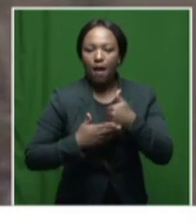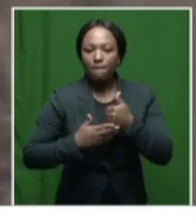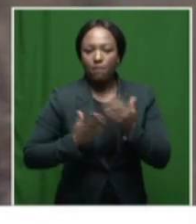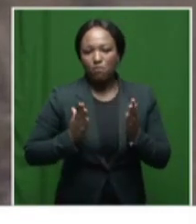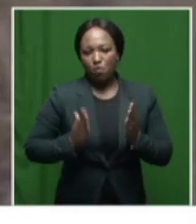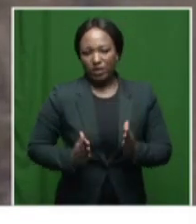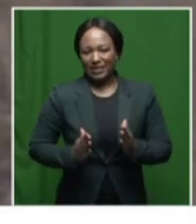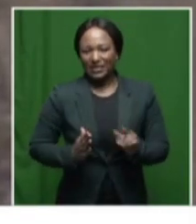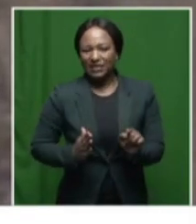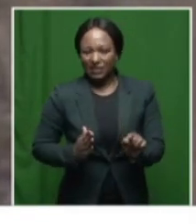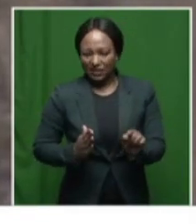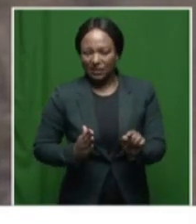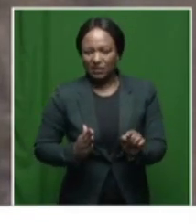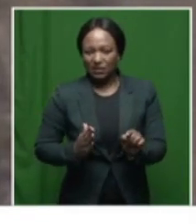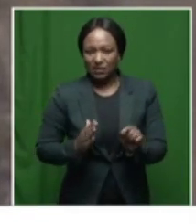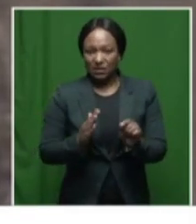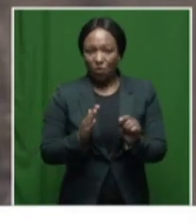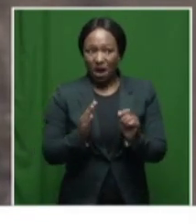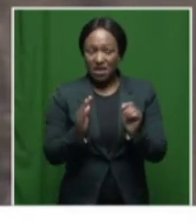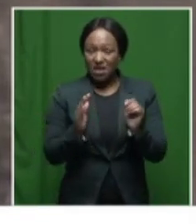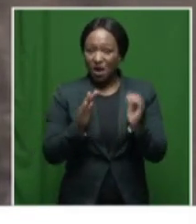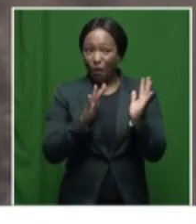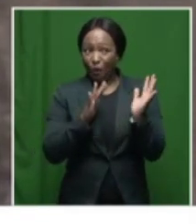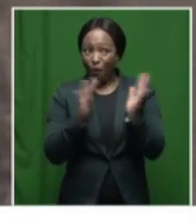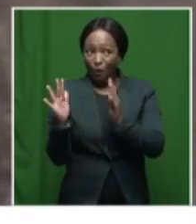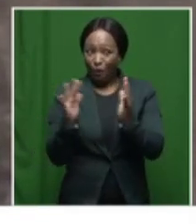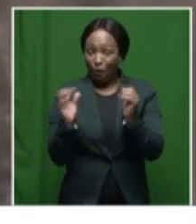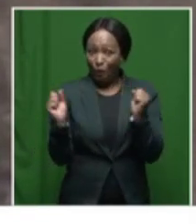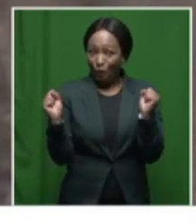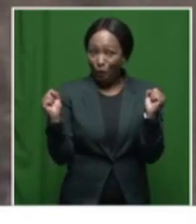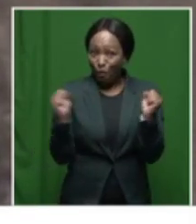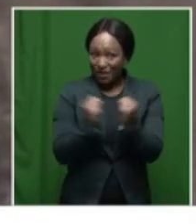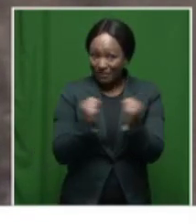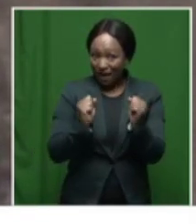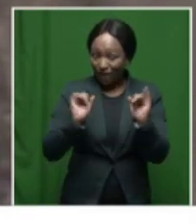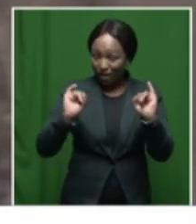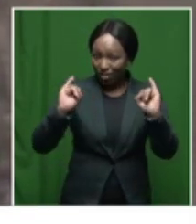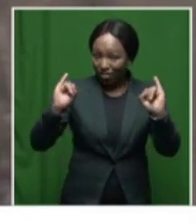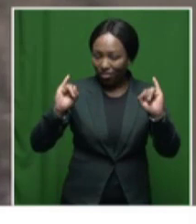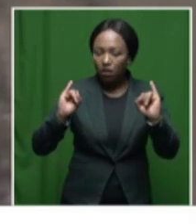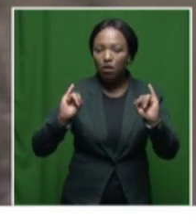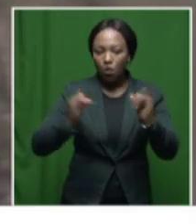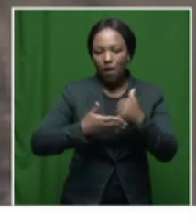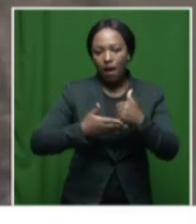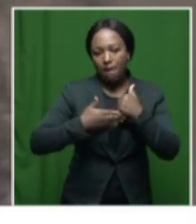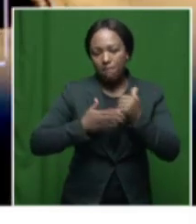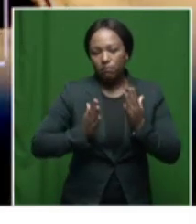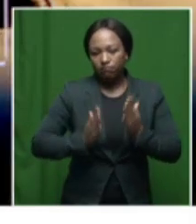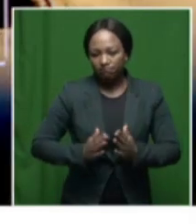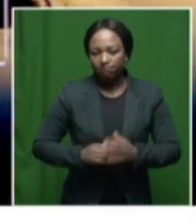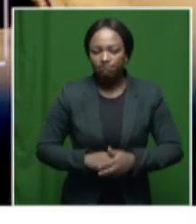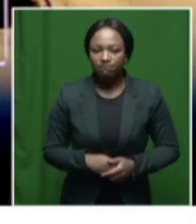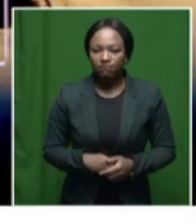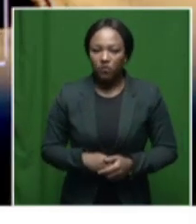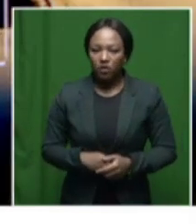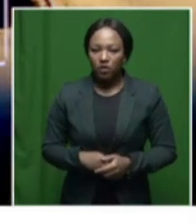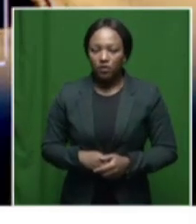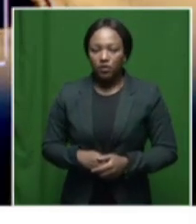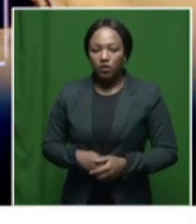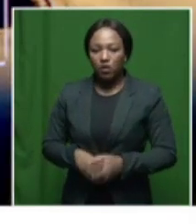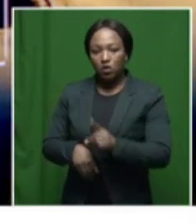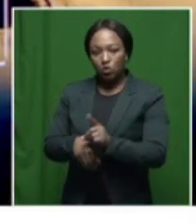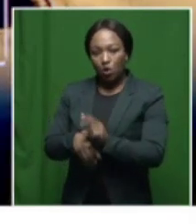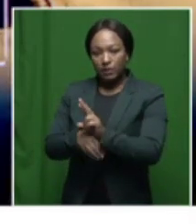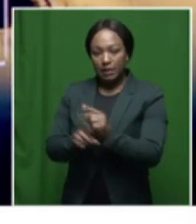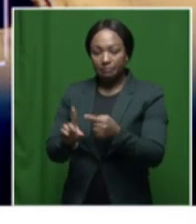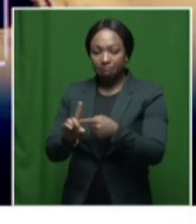this the severe winters that we expect coming in. And that would be my advice, Sakina. Dr. Ahluwalia, thanks so